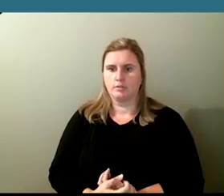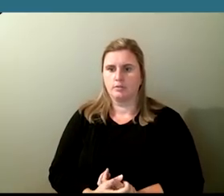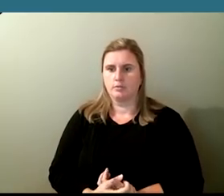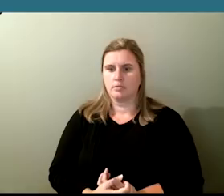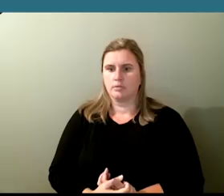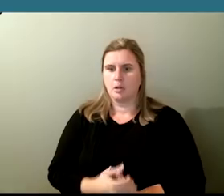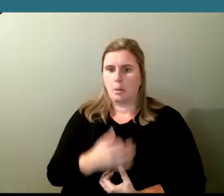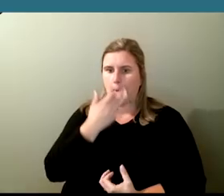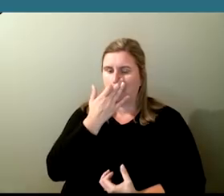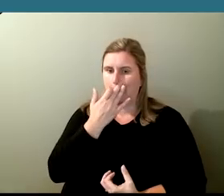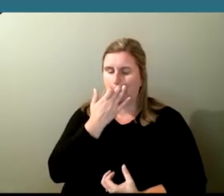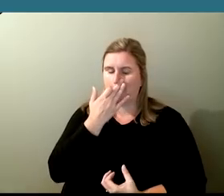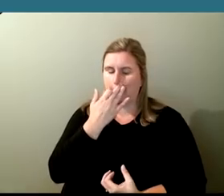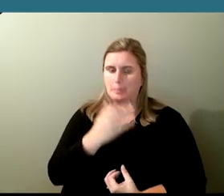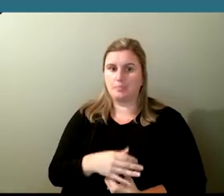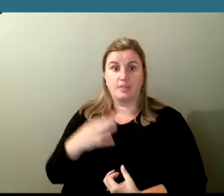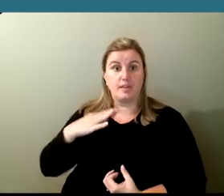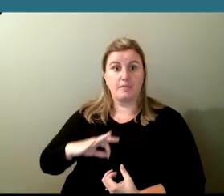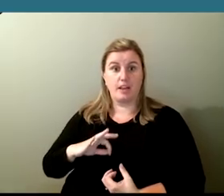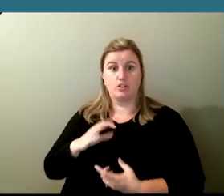the advantage of